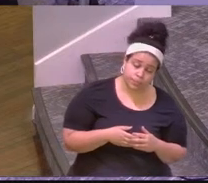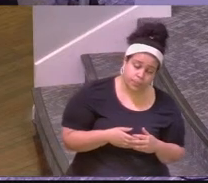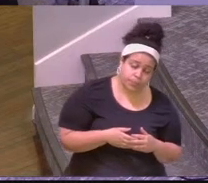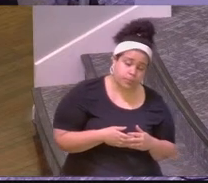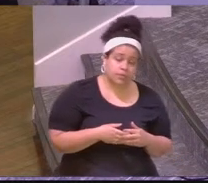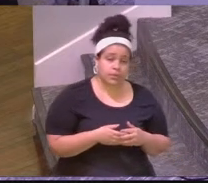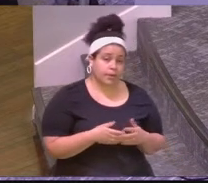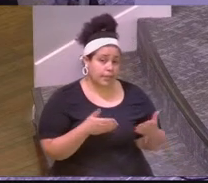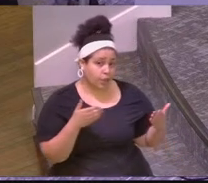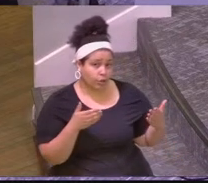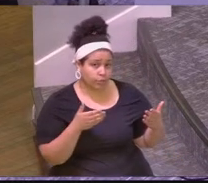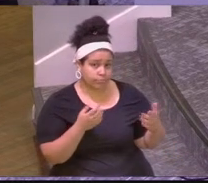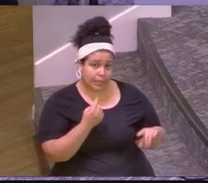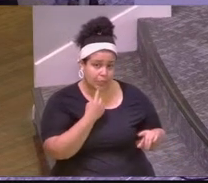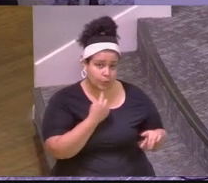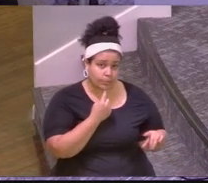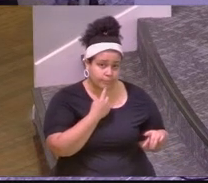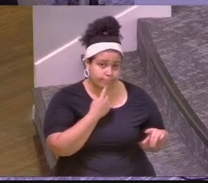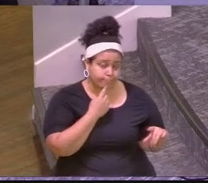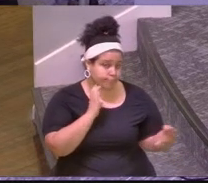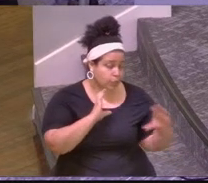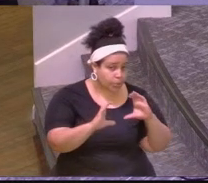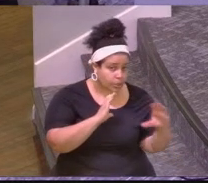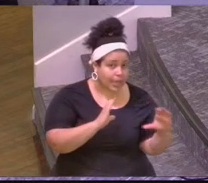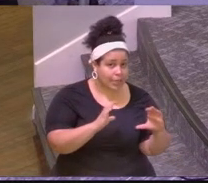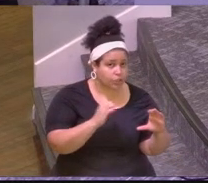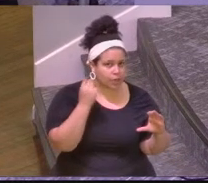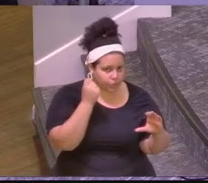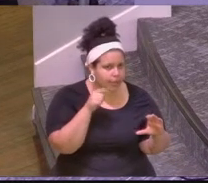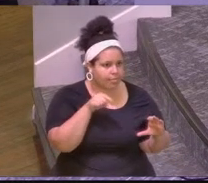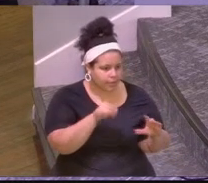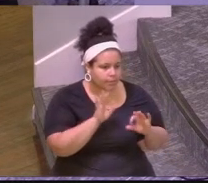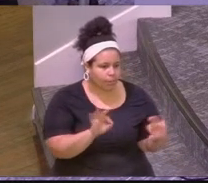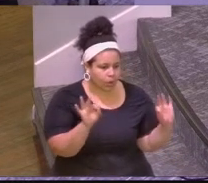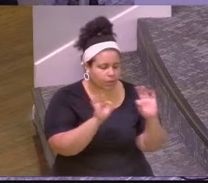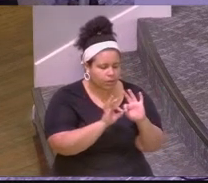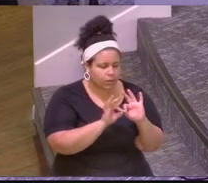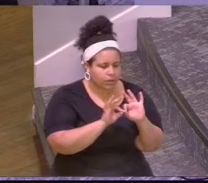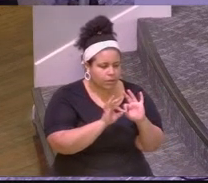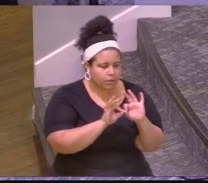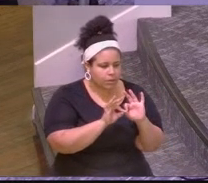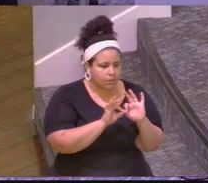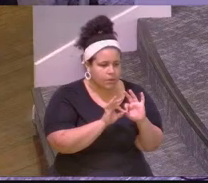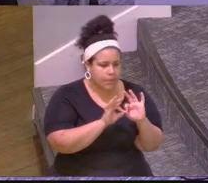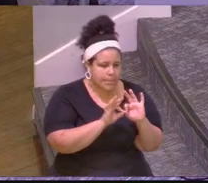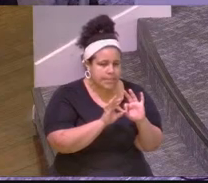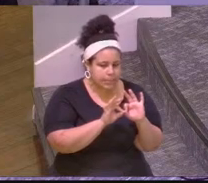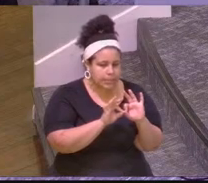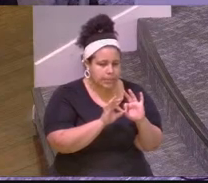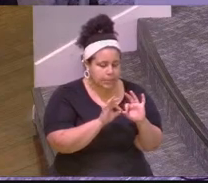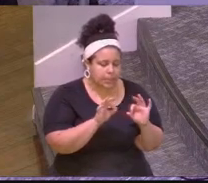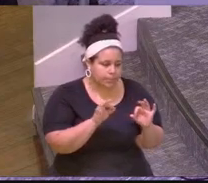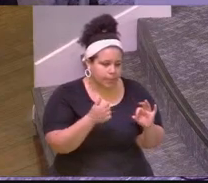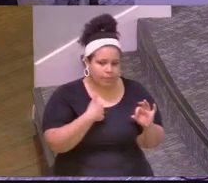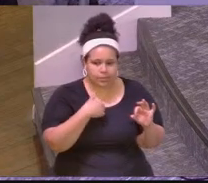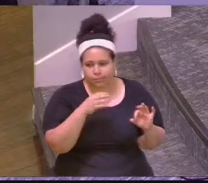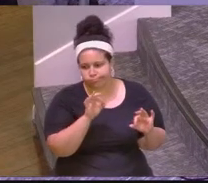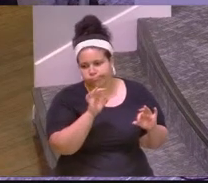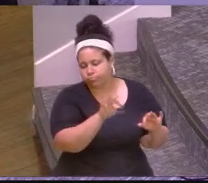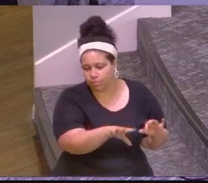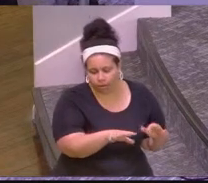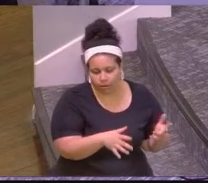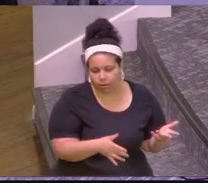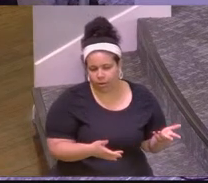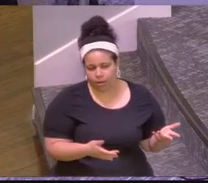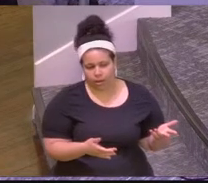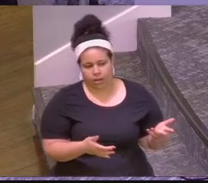really important, and it would seem like to me that, and I'm just throwing this out there, it